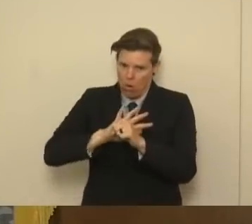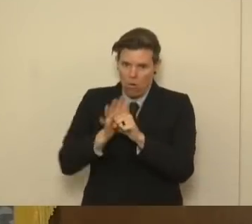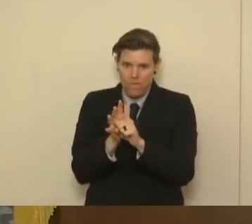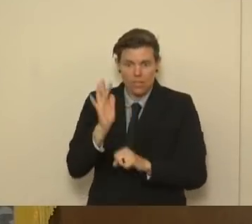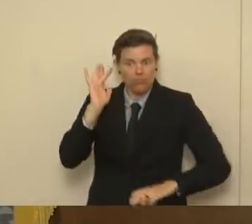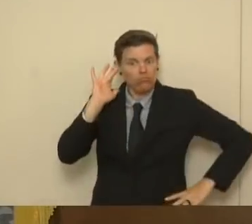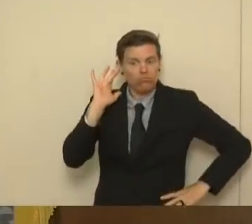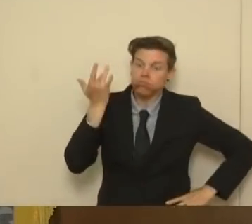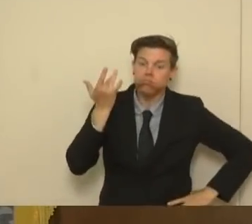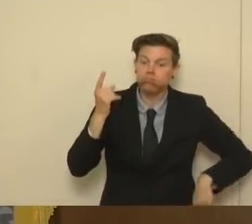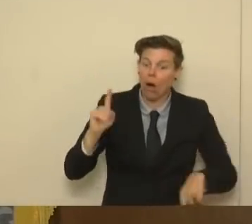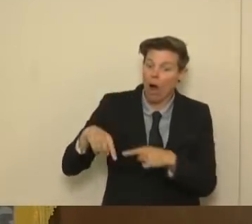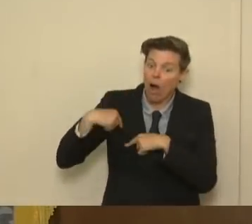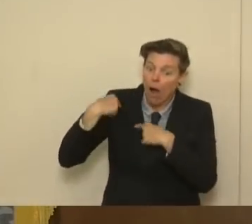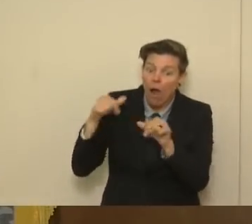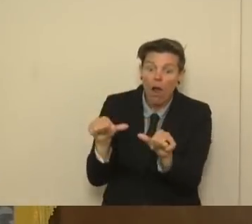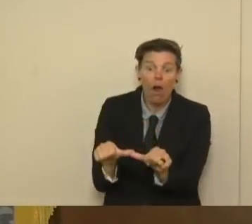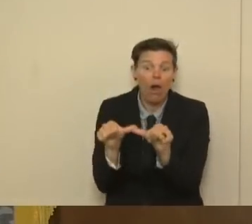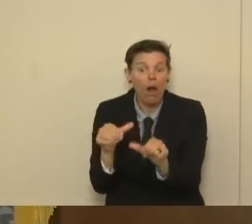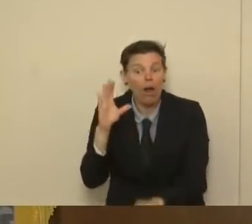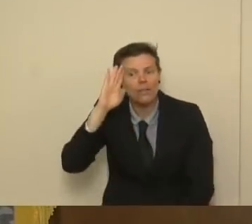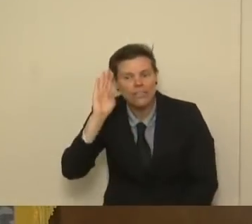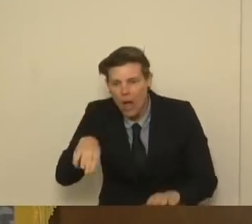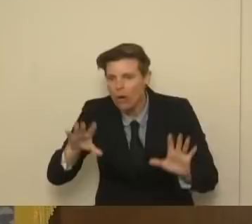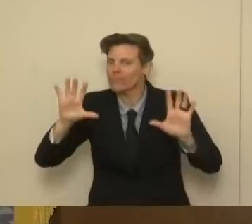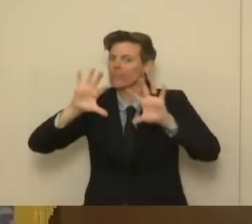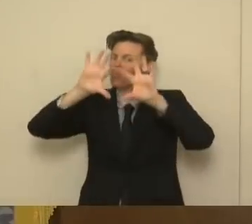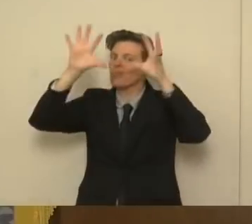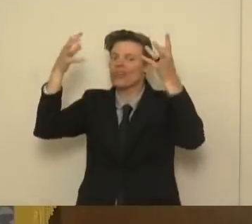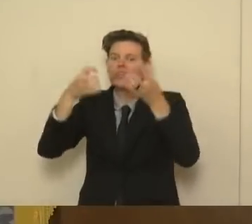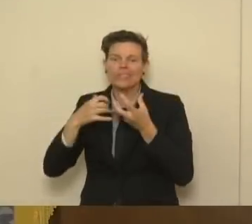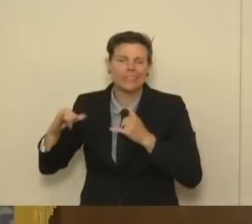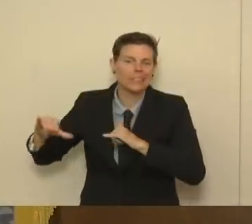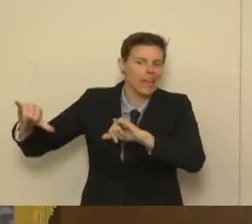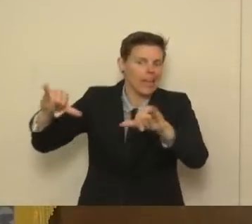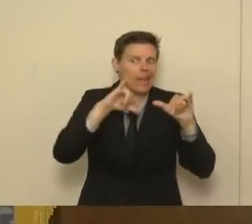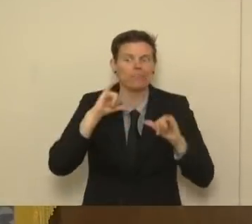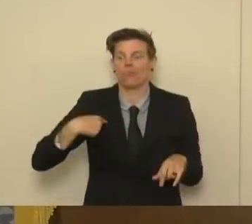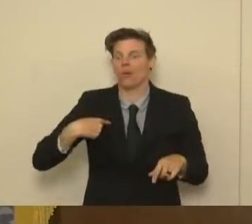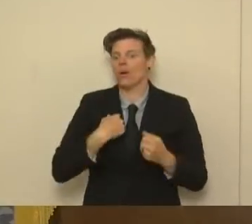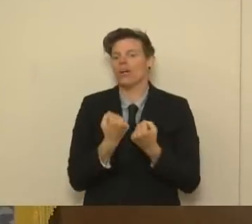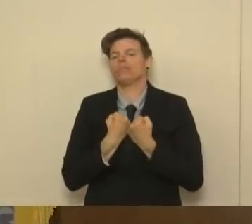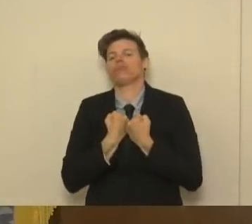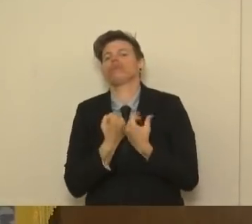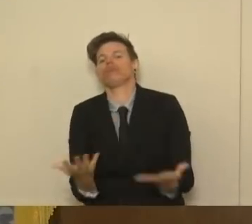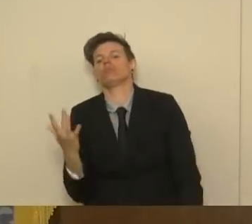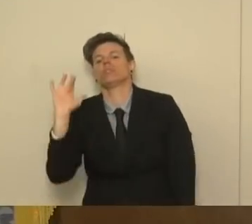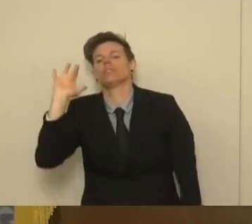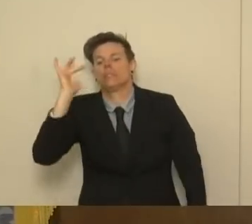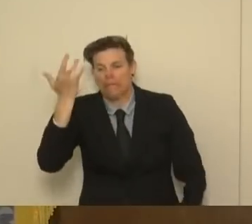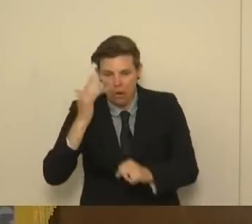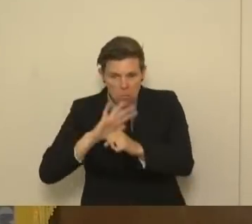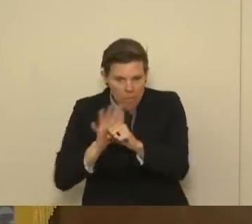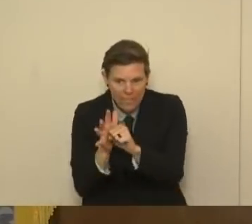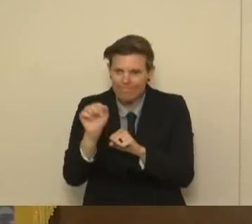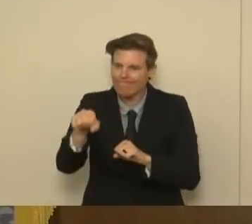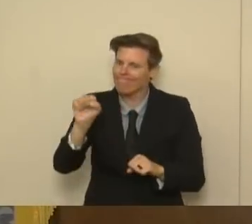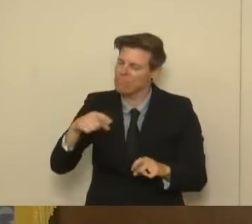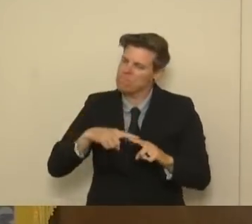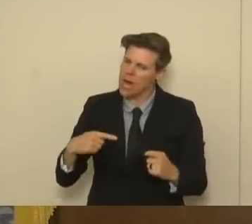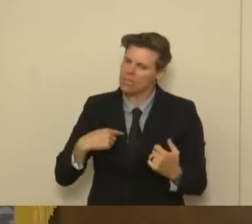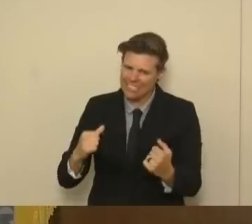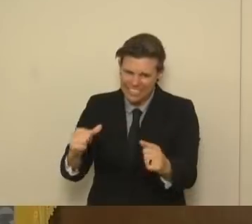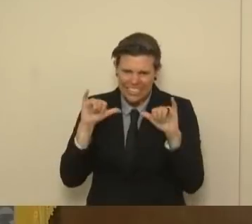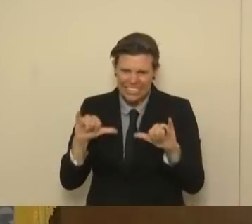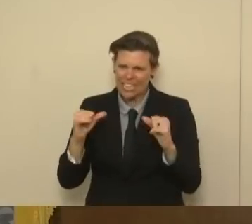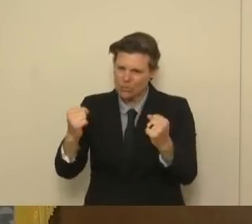entire globe is COVID fatigued, because it takes a huge amount of self-discipline and, quite frankly, self-sacrifice.